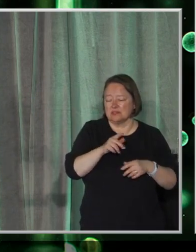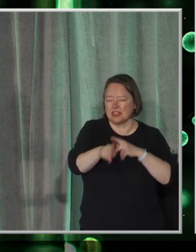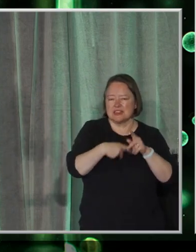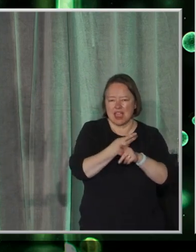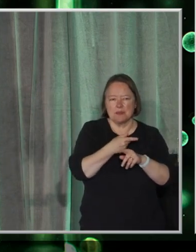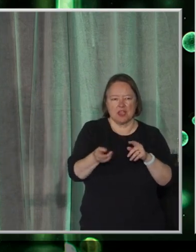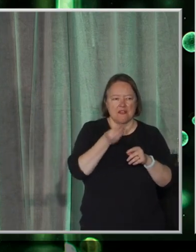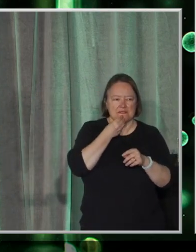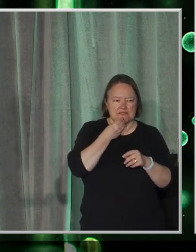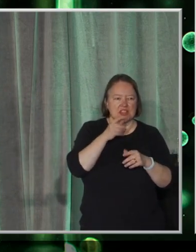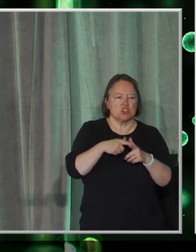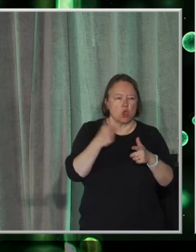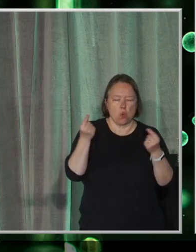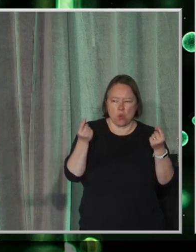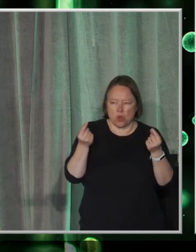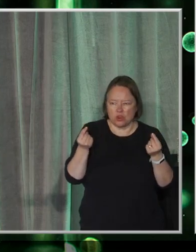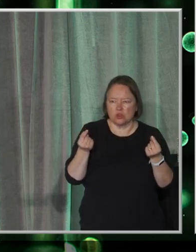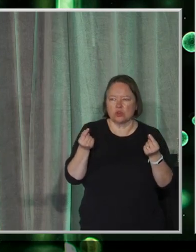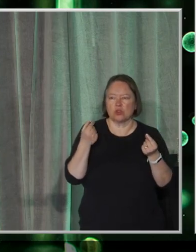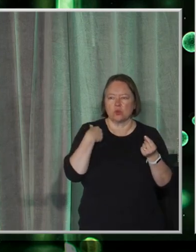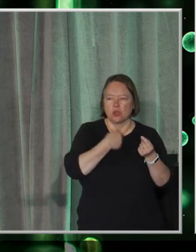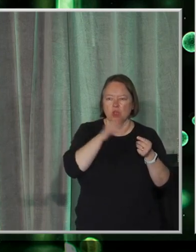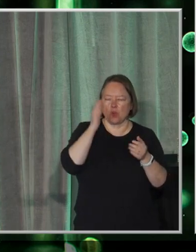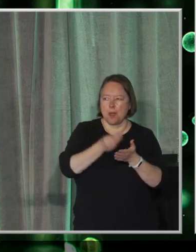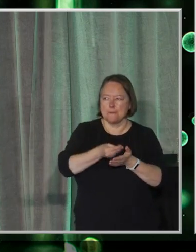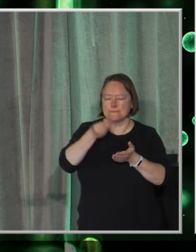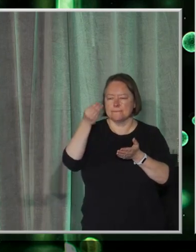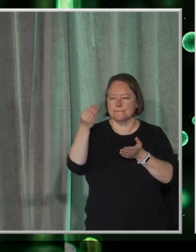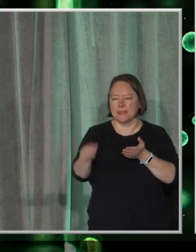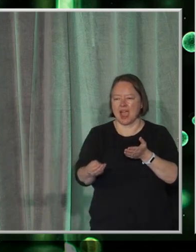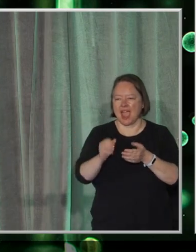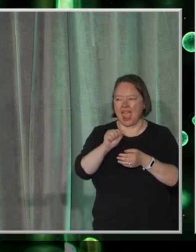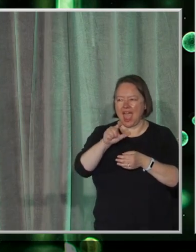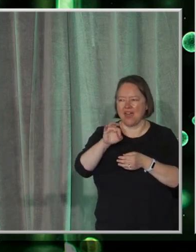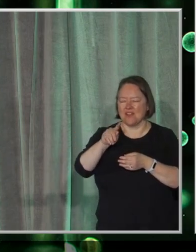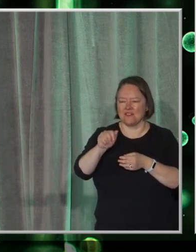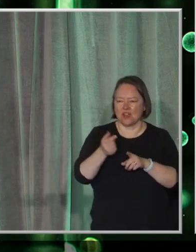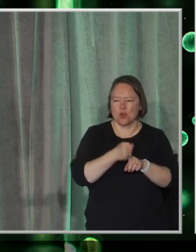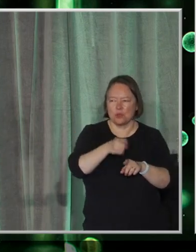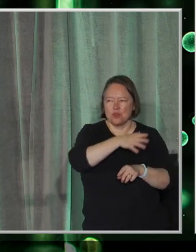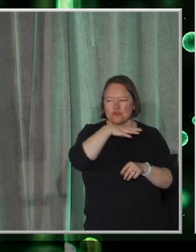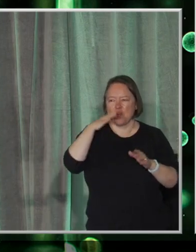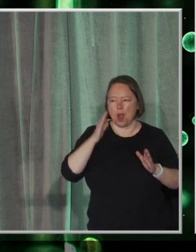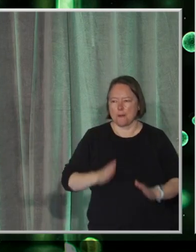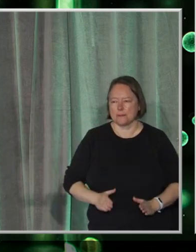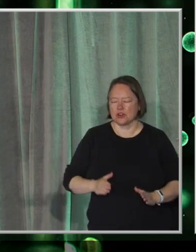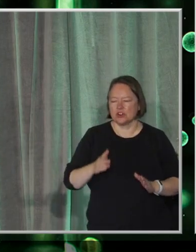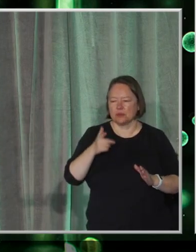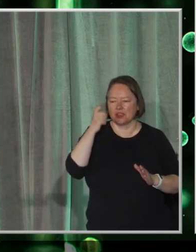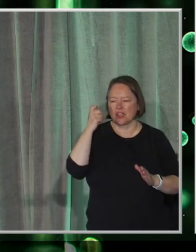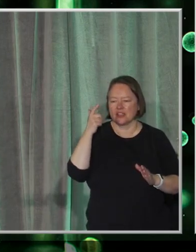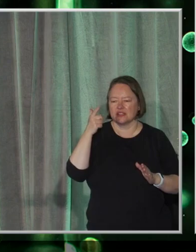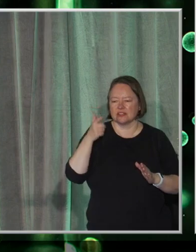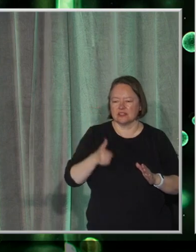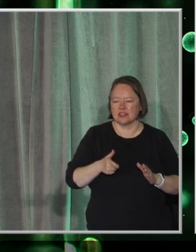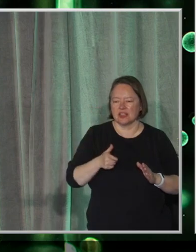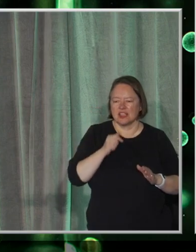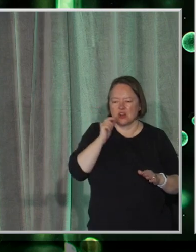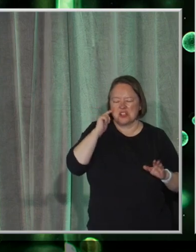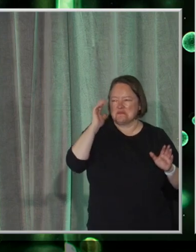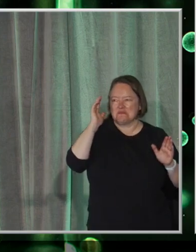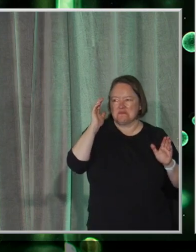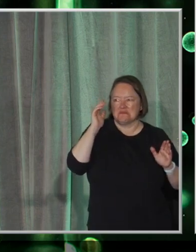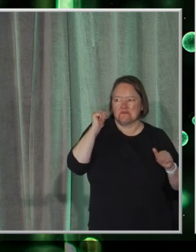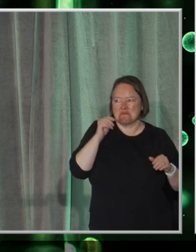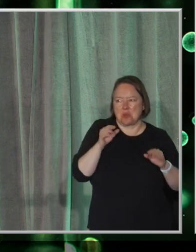feed. So what we'll be doing, we will be buying those alfalfa from those farmers who don't know their pressure, because they don't expect profit from it.